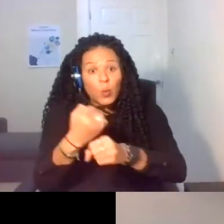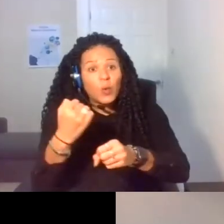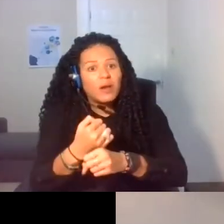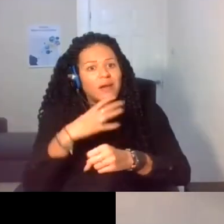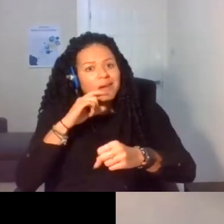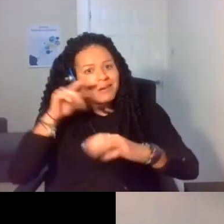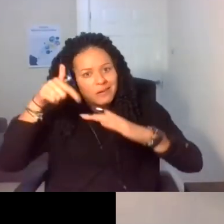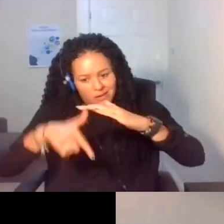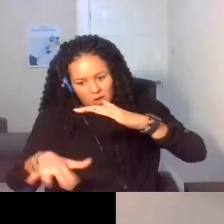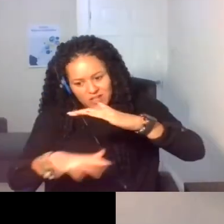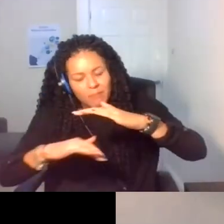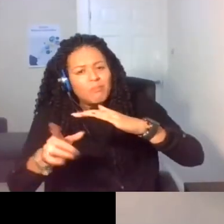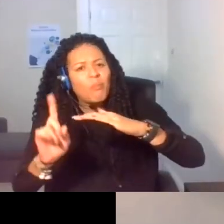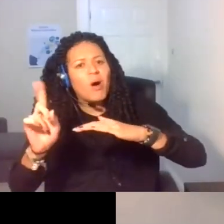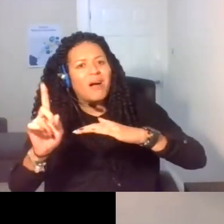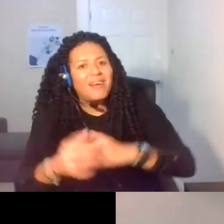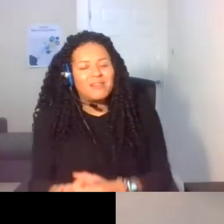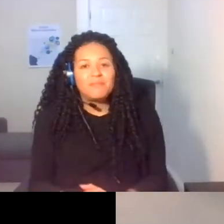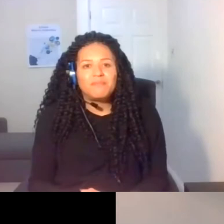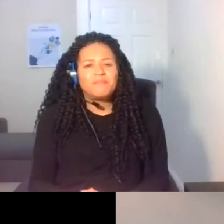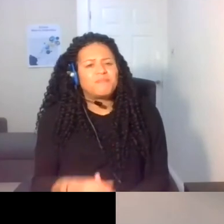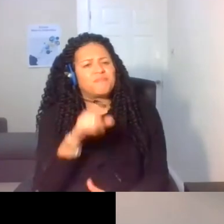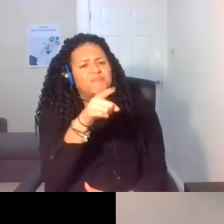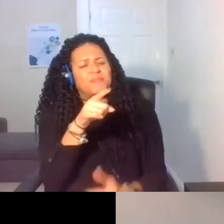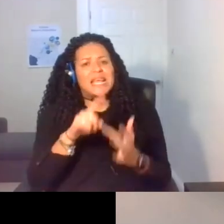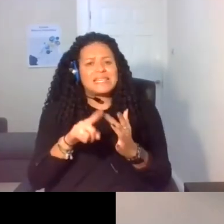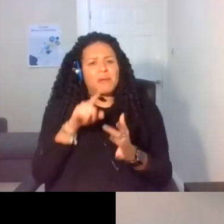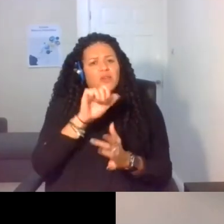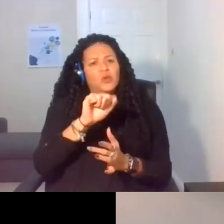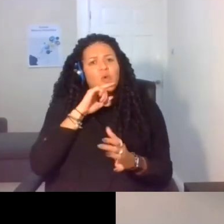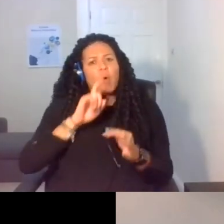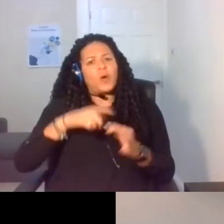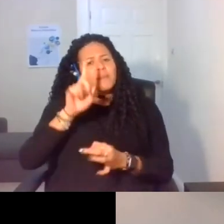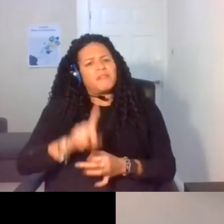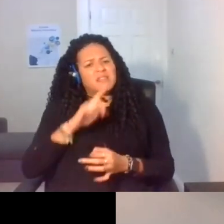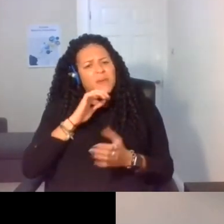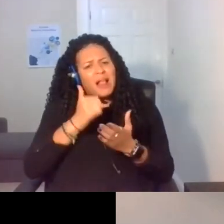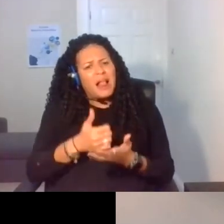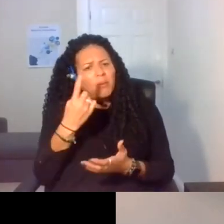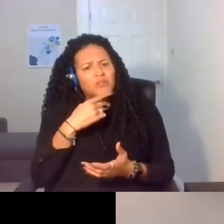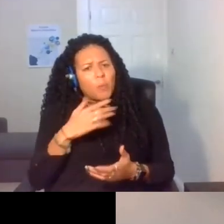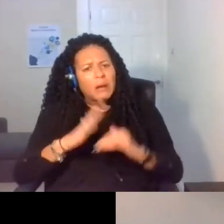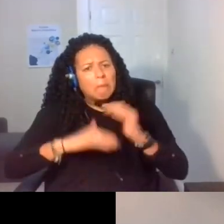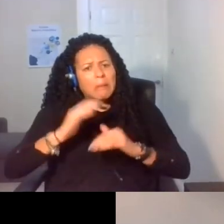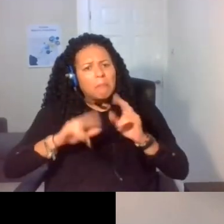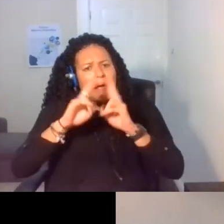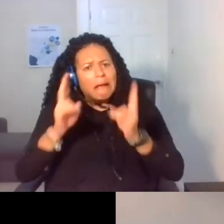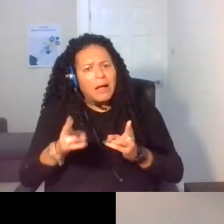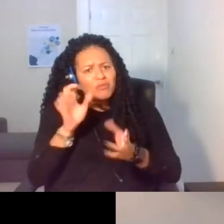Isabelle, I'm really interested to know that your quantum physics helped somebody to build my house without it falling